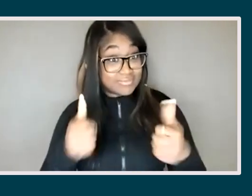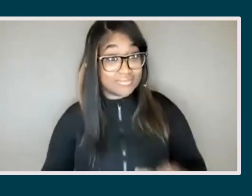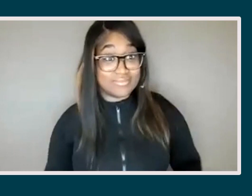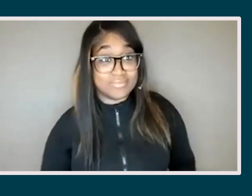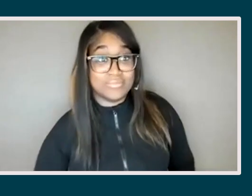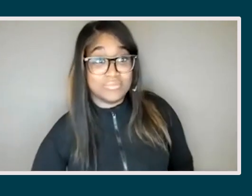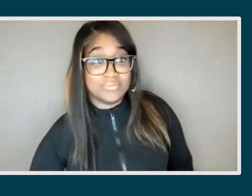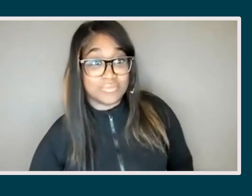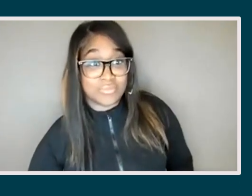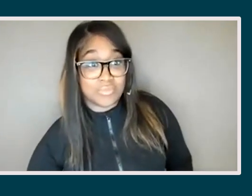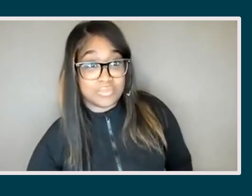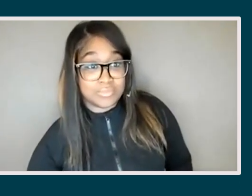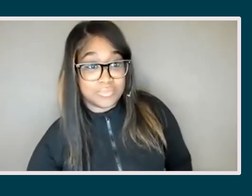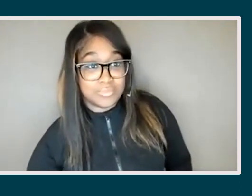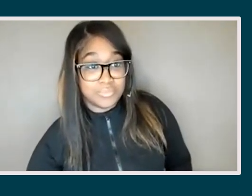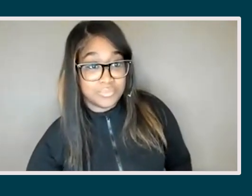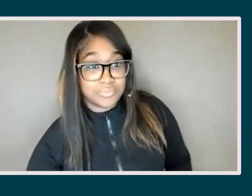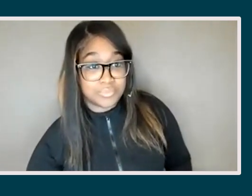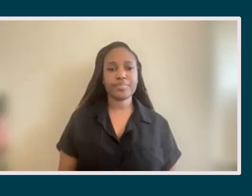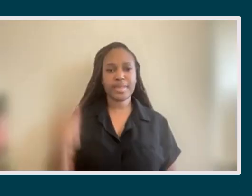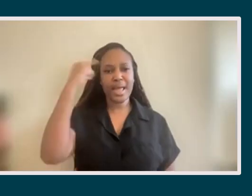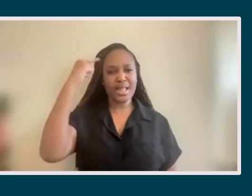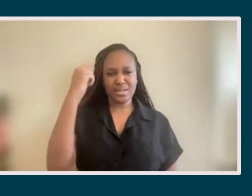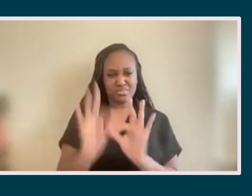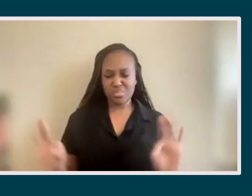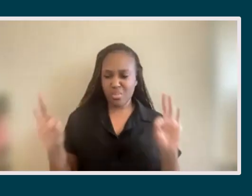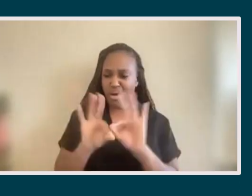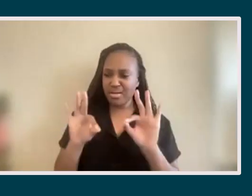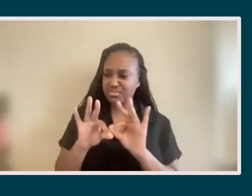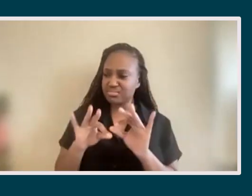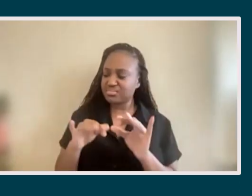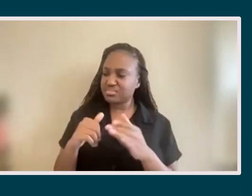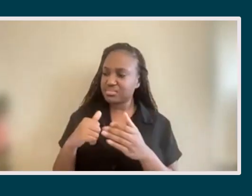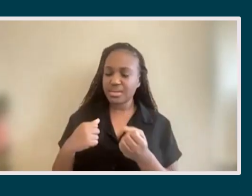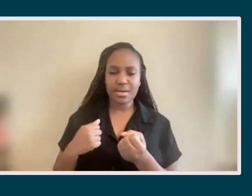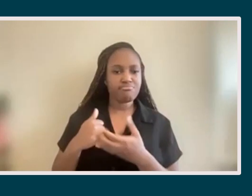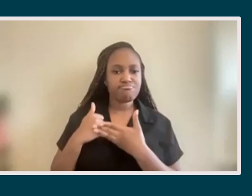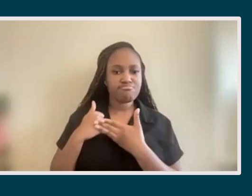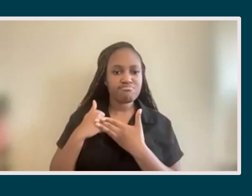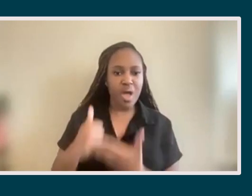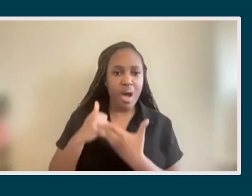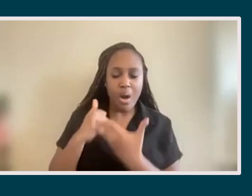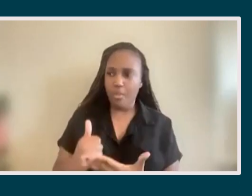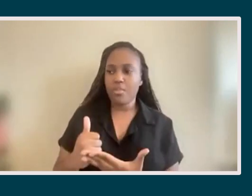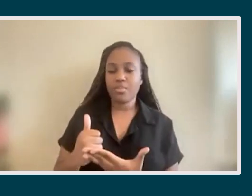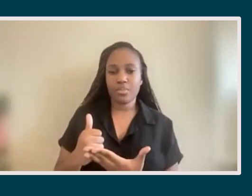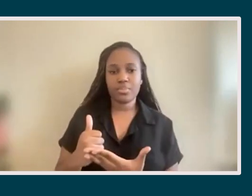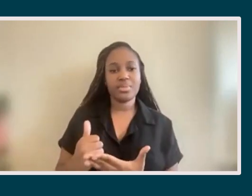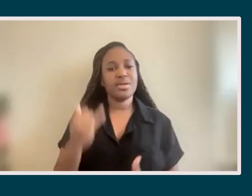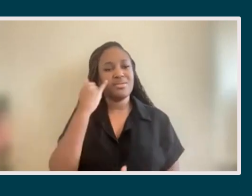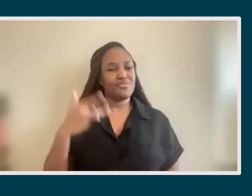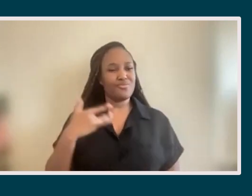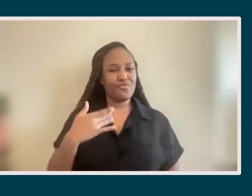the biggest assistance as far as feeling hopeful or hopeless, or like there